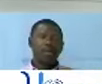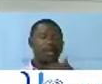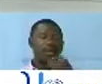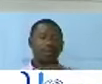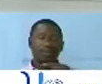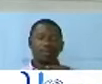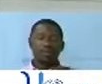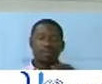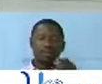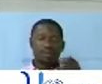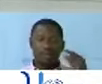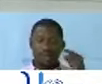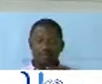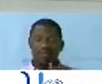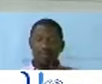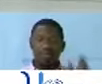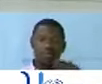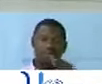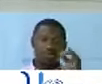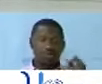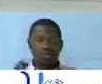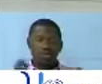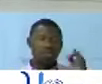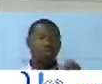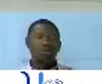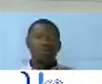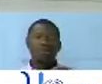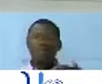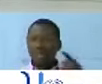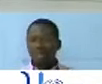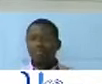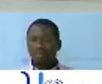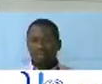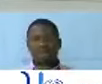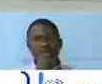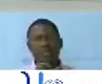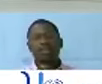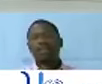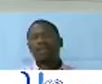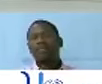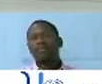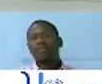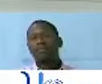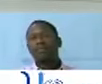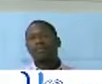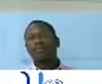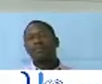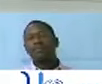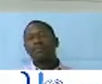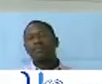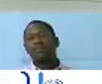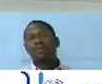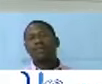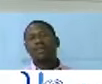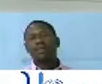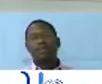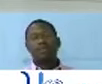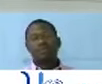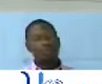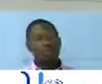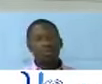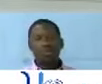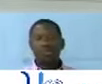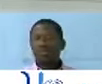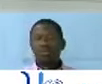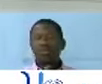Samba jamo bi nga xamé ni mu ngi don dingat nak mbir momu dal di dem ci court bi dañ ko japp instructions of her clients te